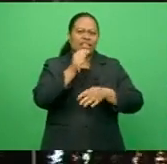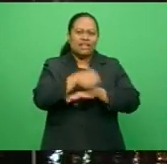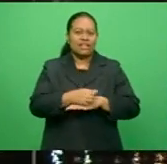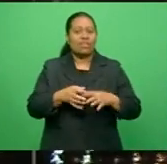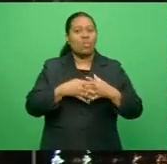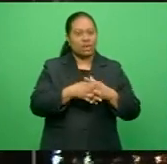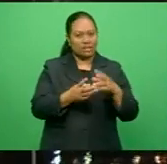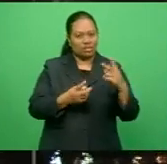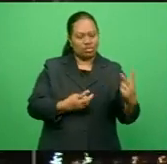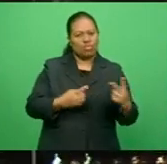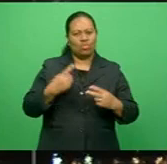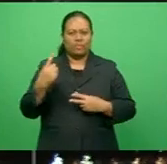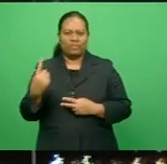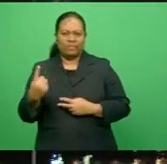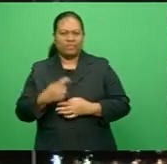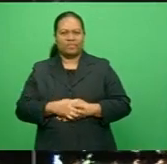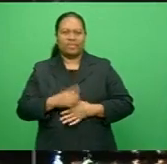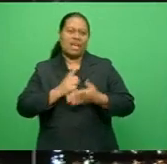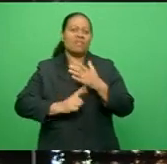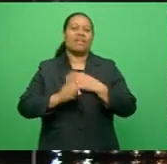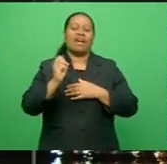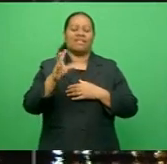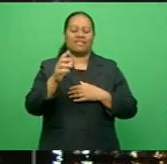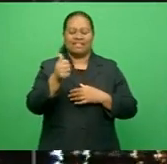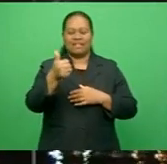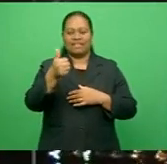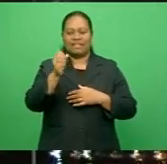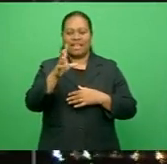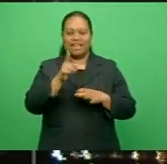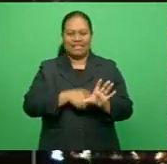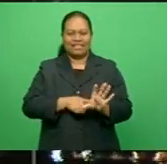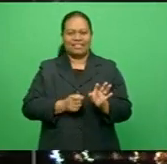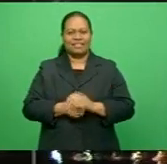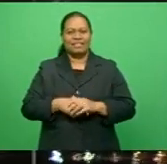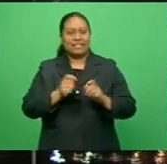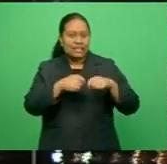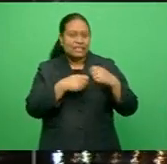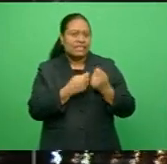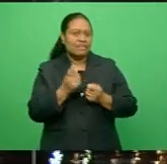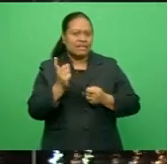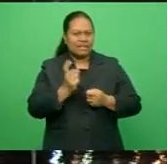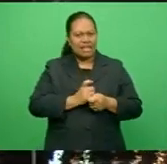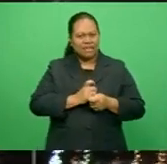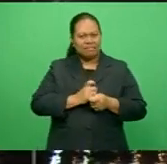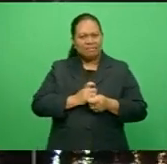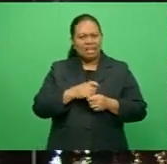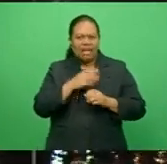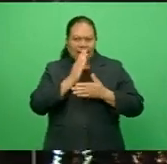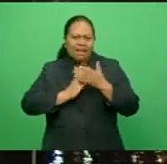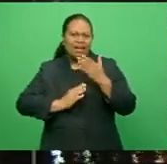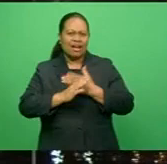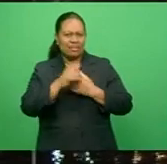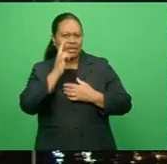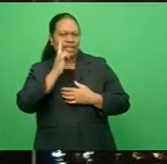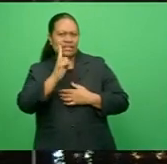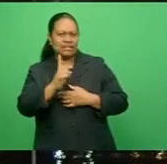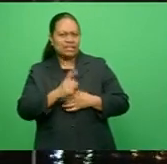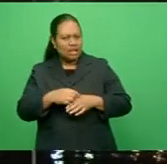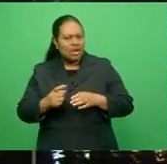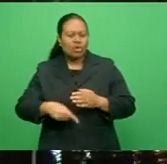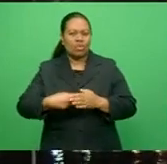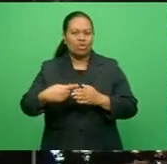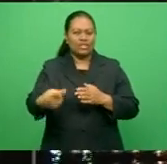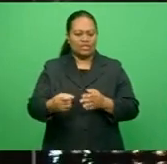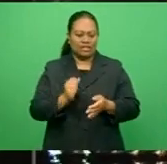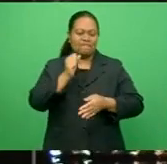2-1-0 to scoop the title after a lapse of 10 years. The side came in as underdogs in the competition and lived up to the tag after